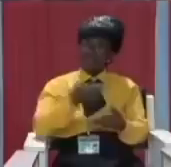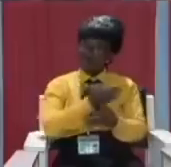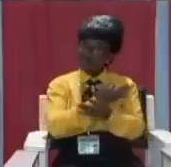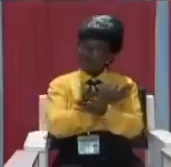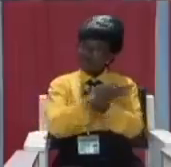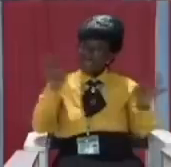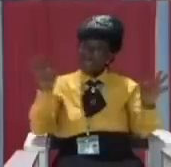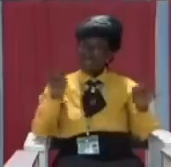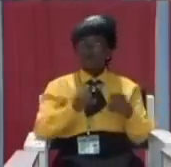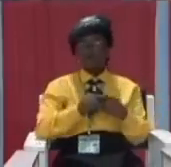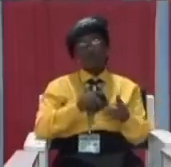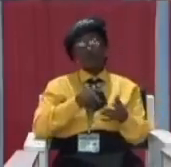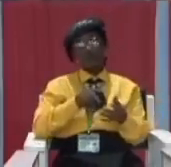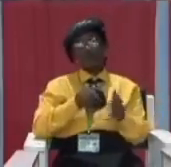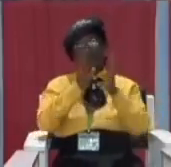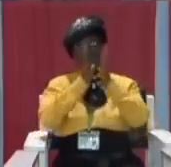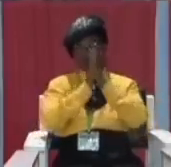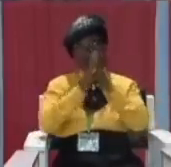counting now.